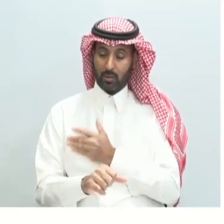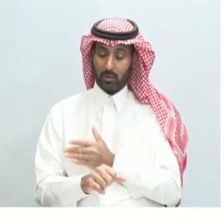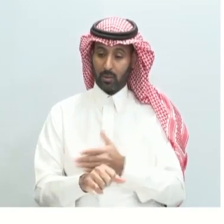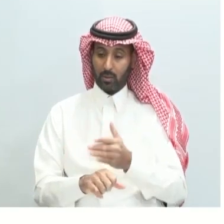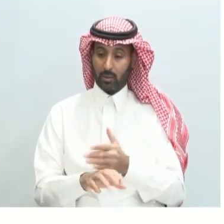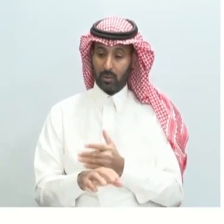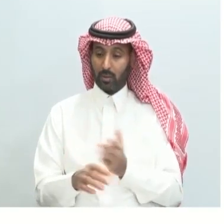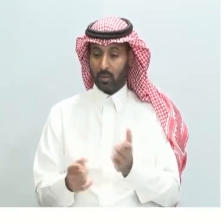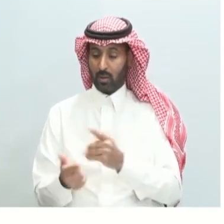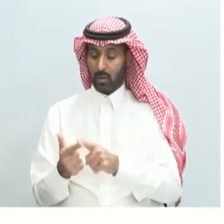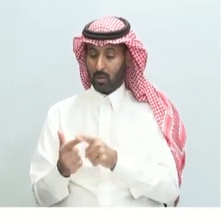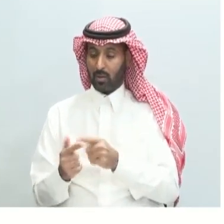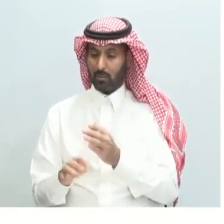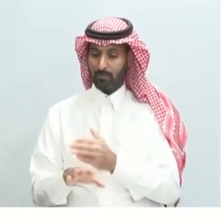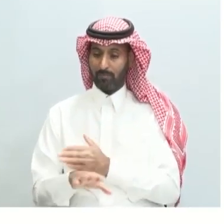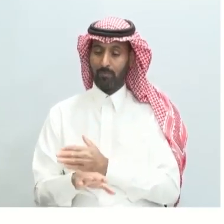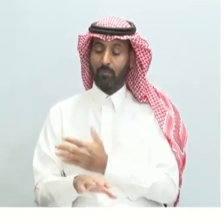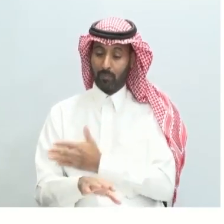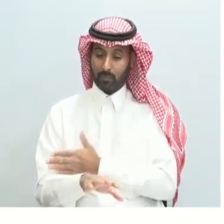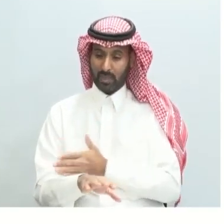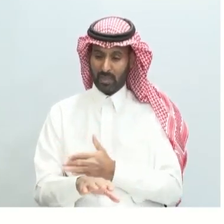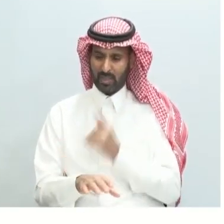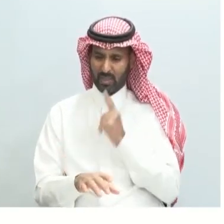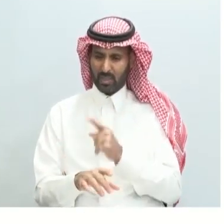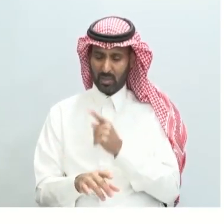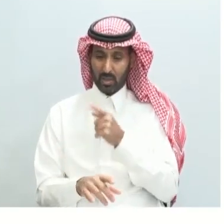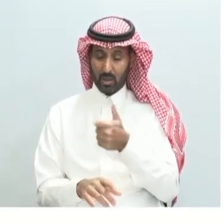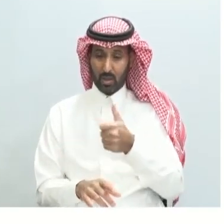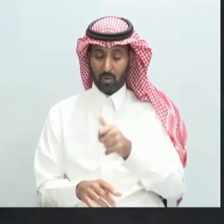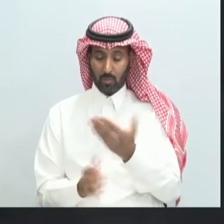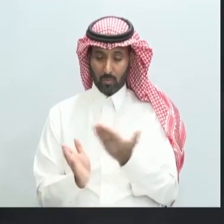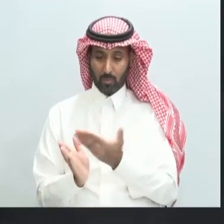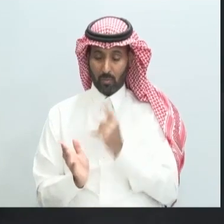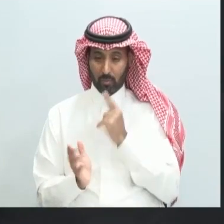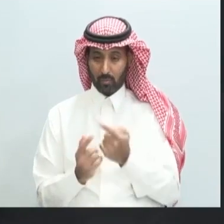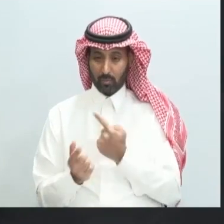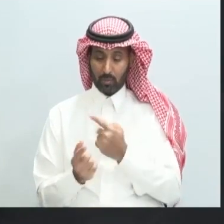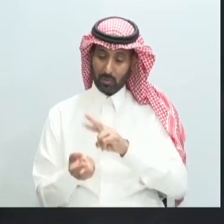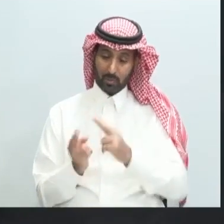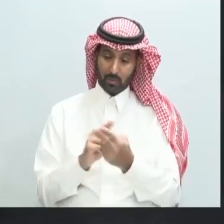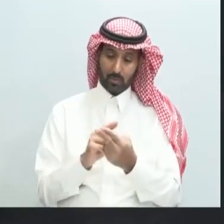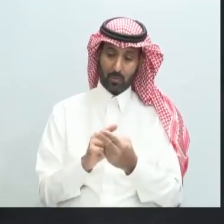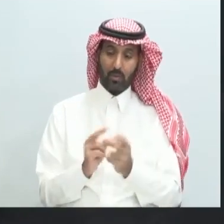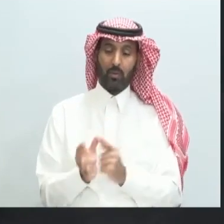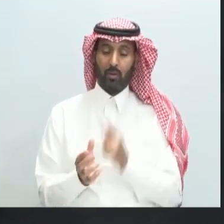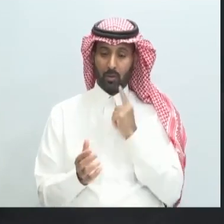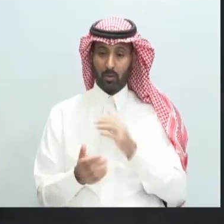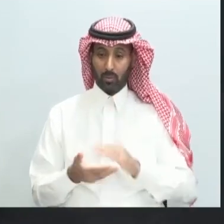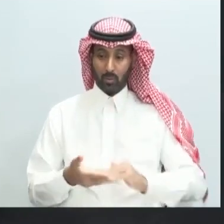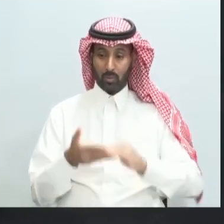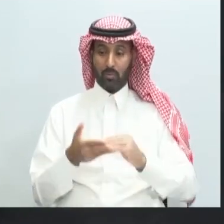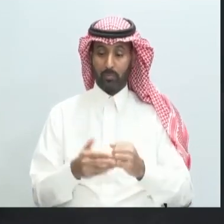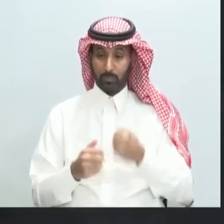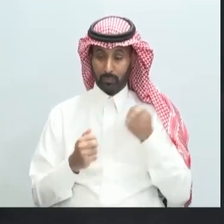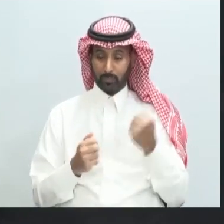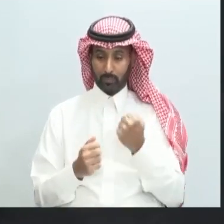first, then the second one will say late to bed, and then you can change. This will help you